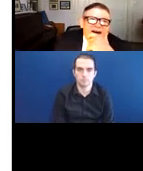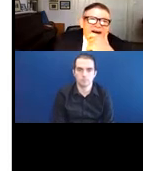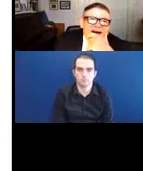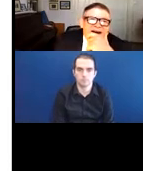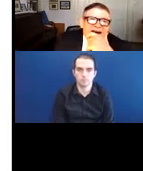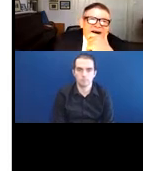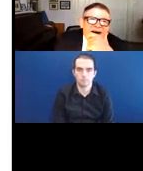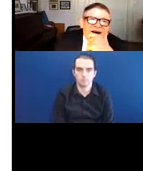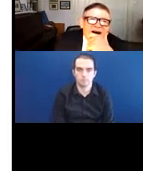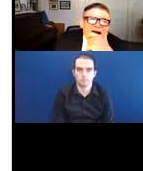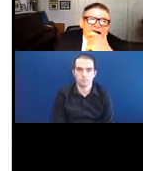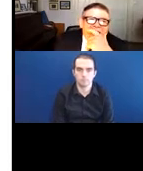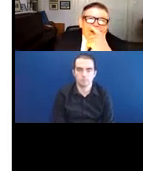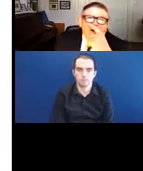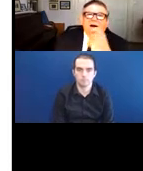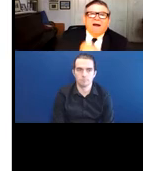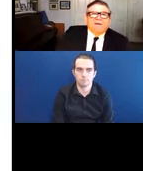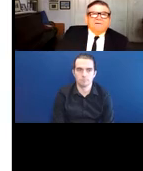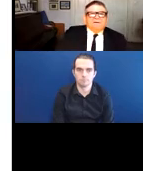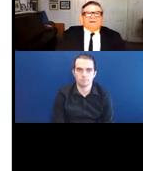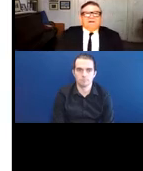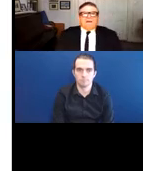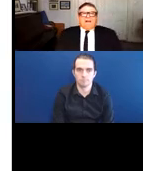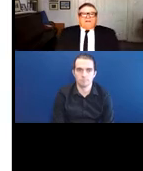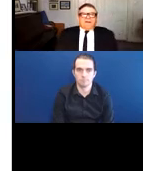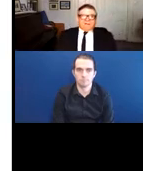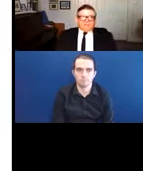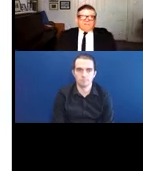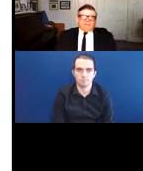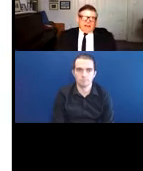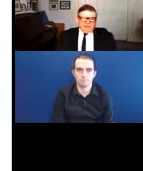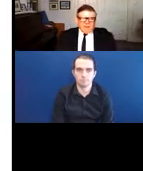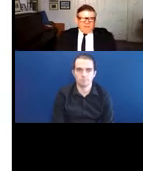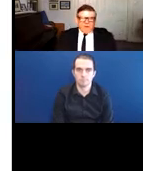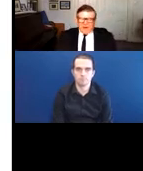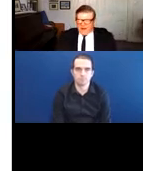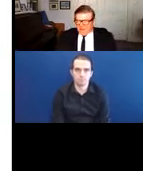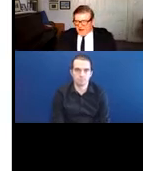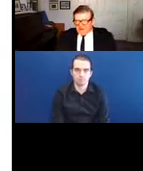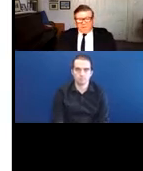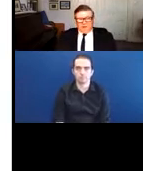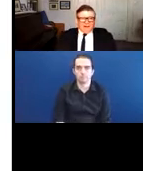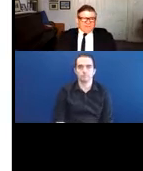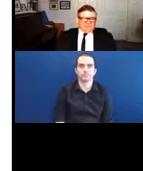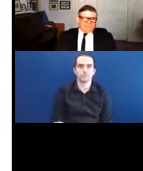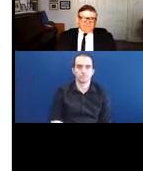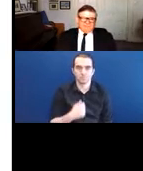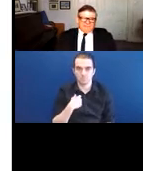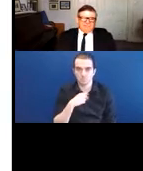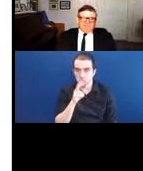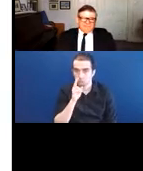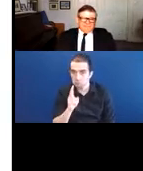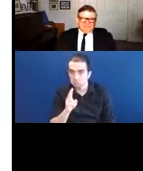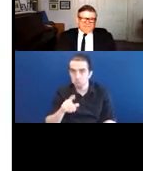We've just got a couple at the moment. Right. Takes a bit more thinking about this one, I think.